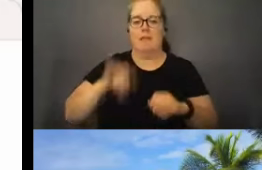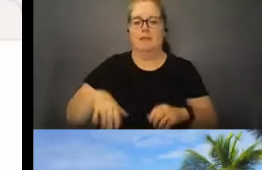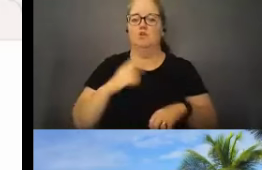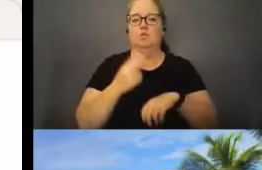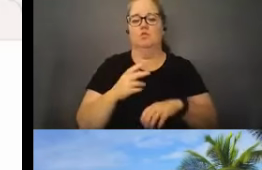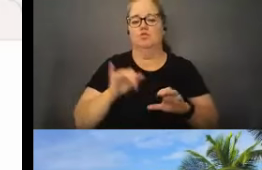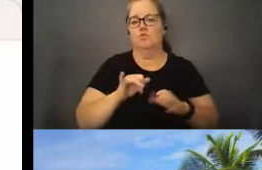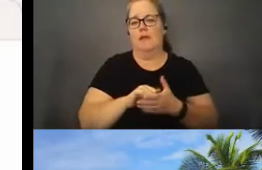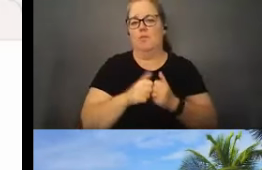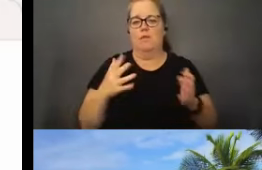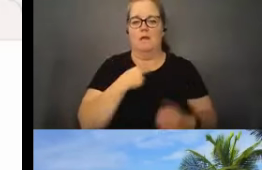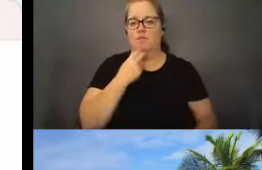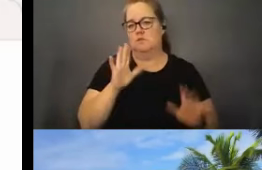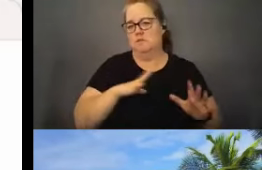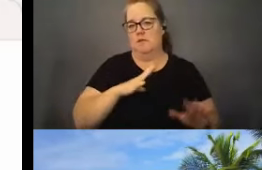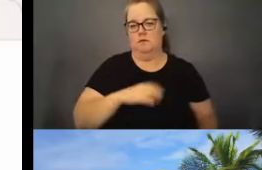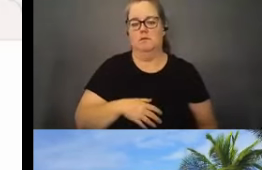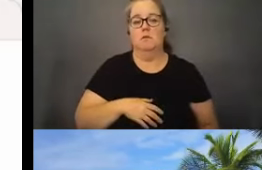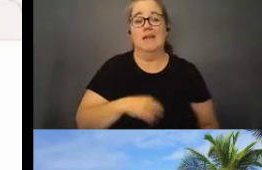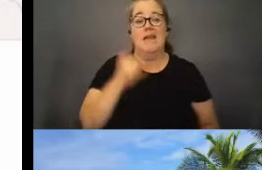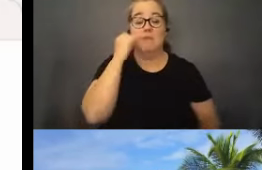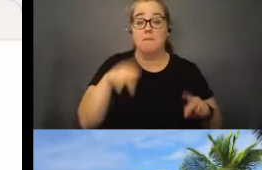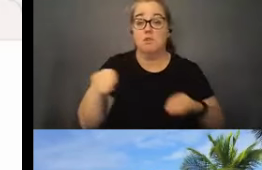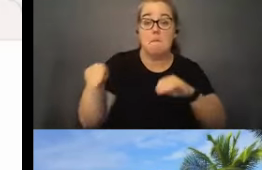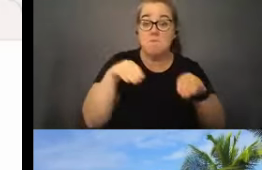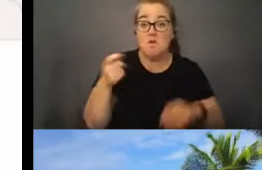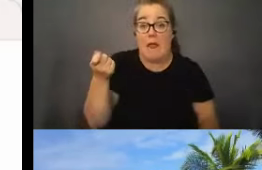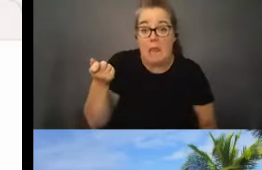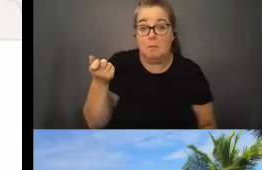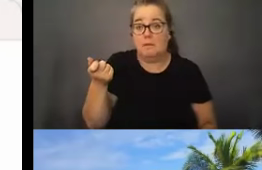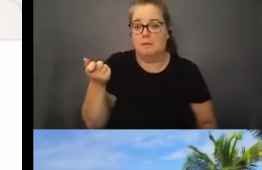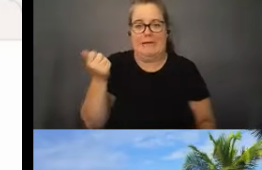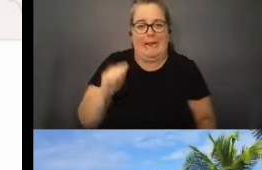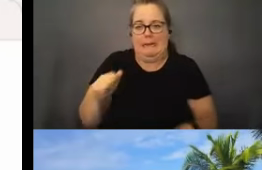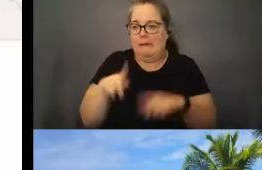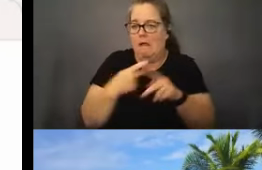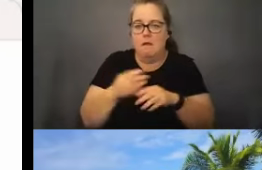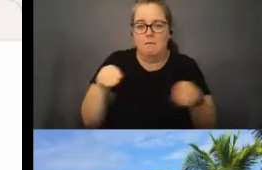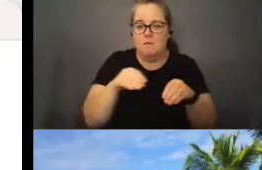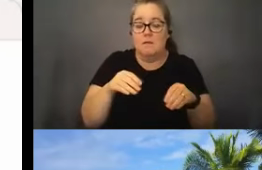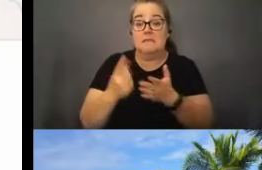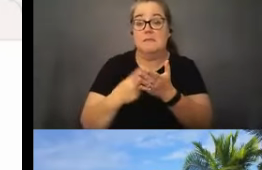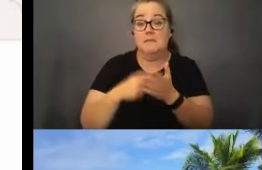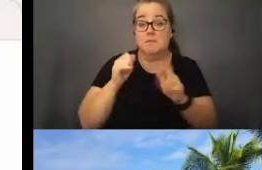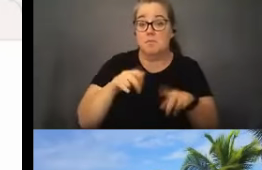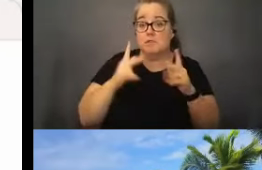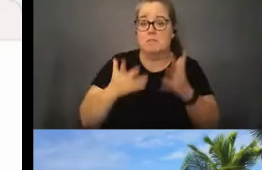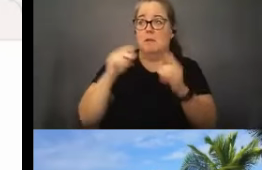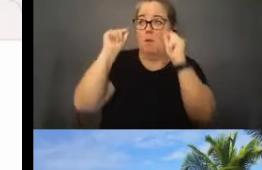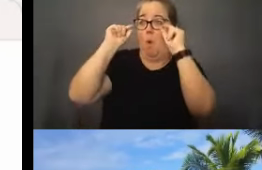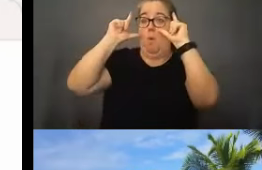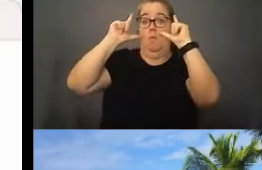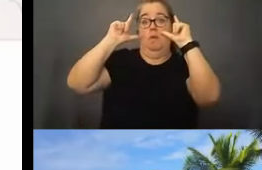If they move around at all, sometimes they open their eyes a little